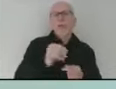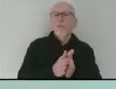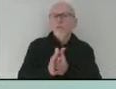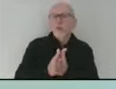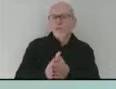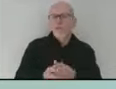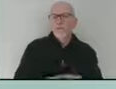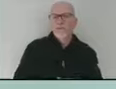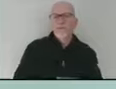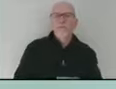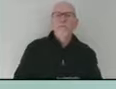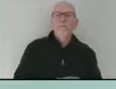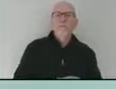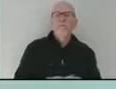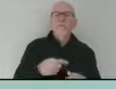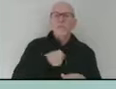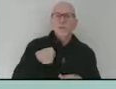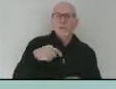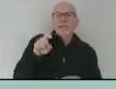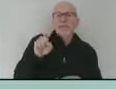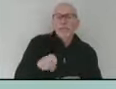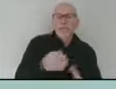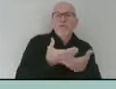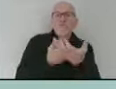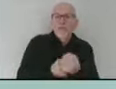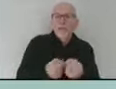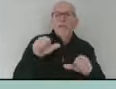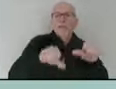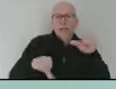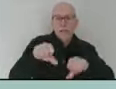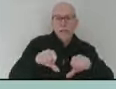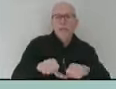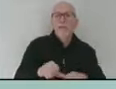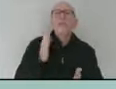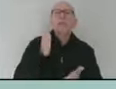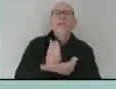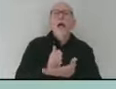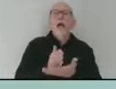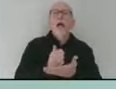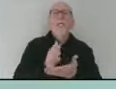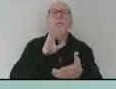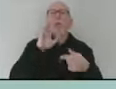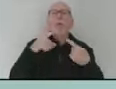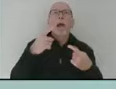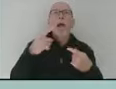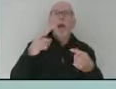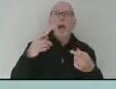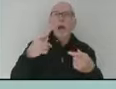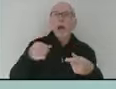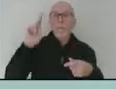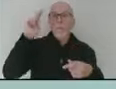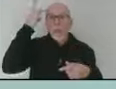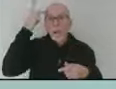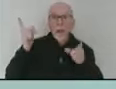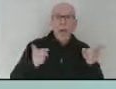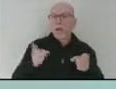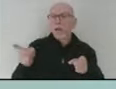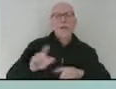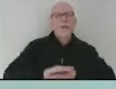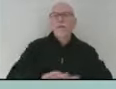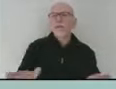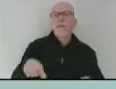hands. We need to trust the science. We have to stop making this public health emergency a political issue. This